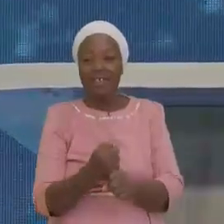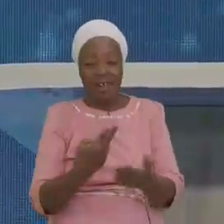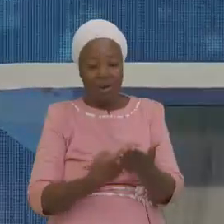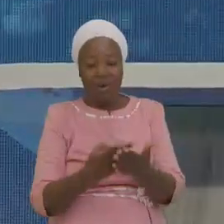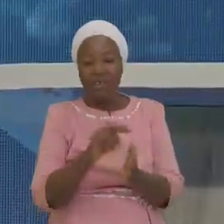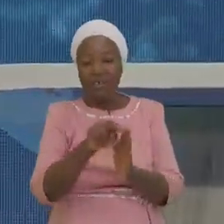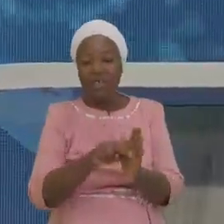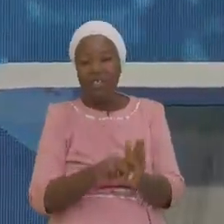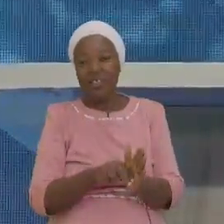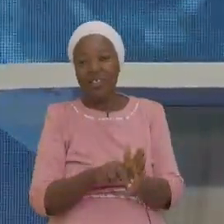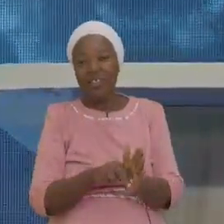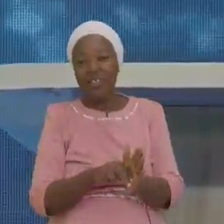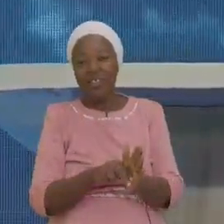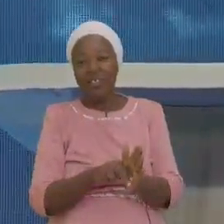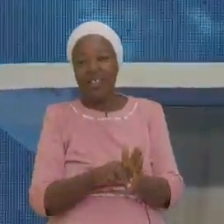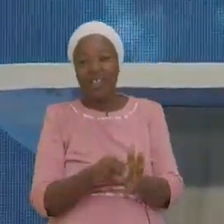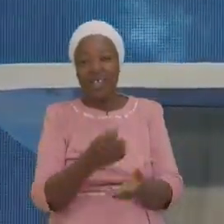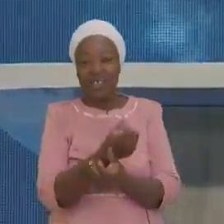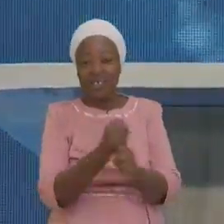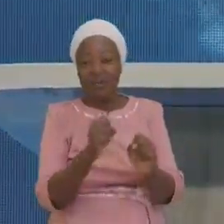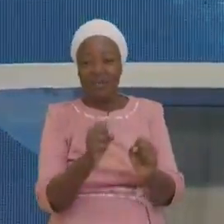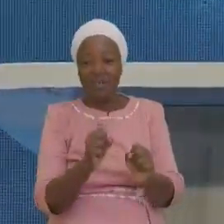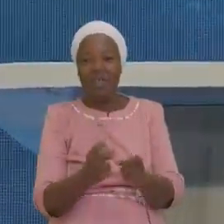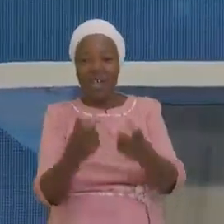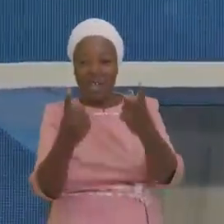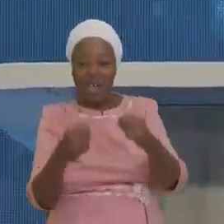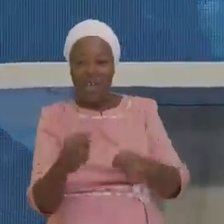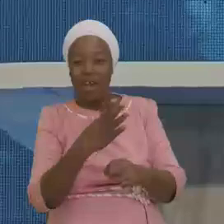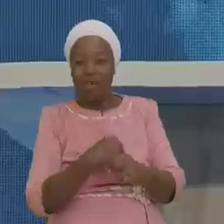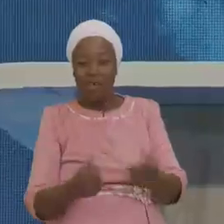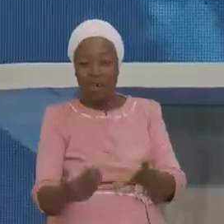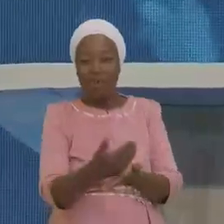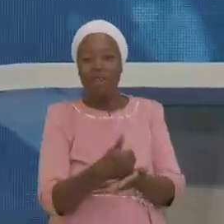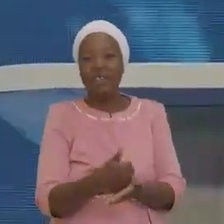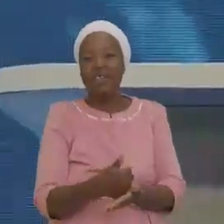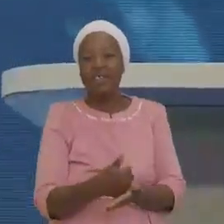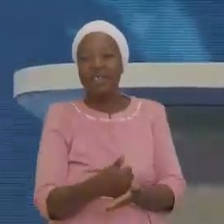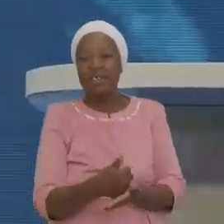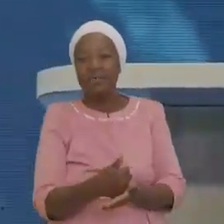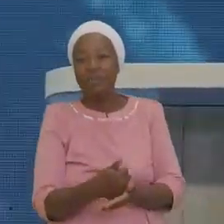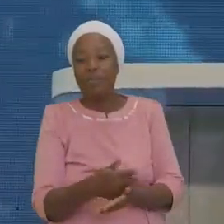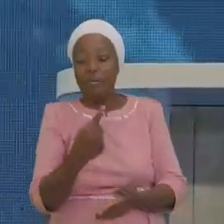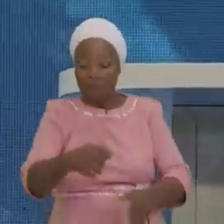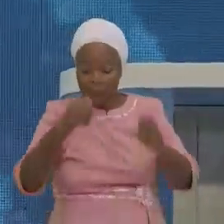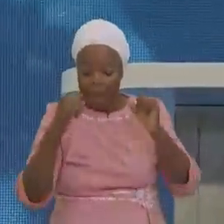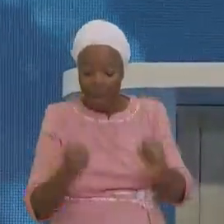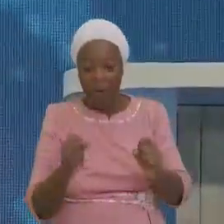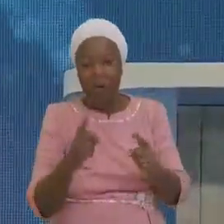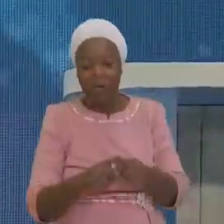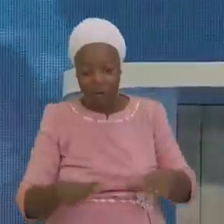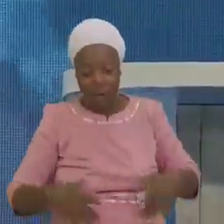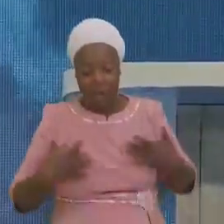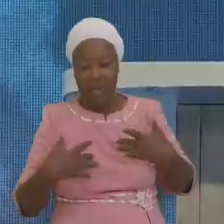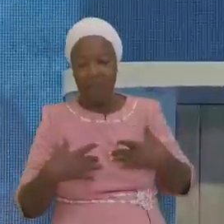righteousness, redemption. Come and collect the power to live a